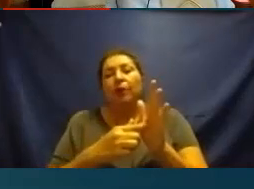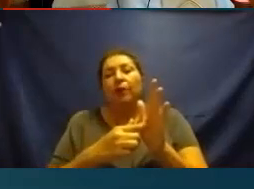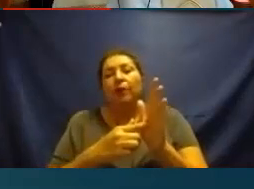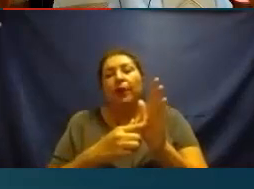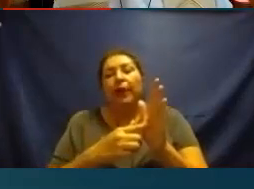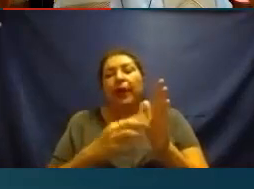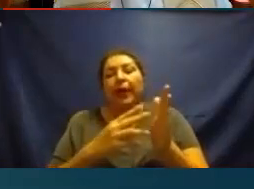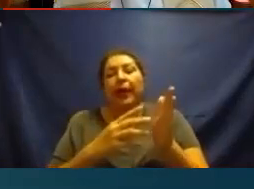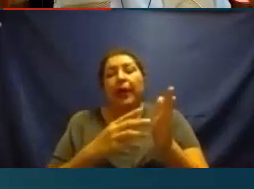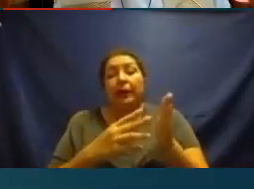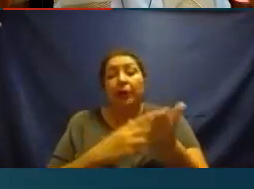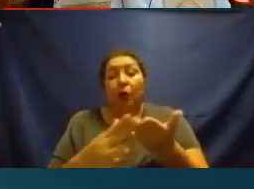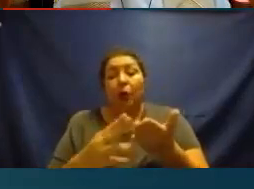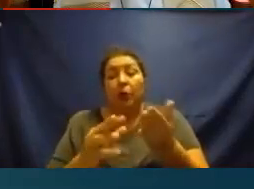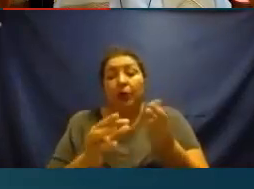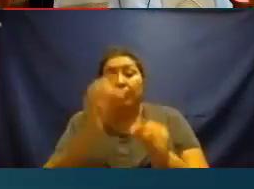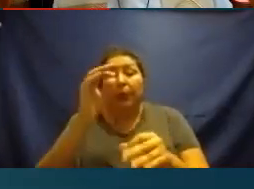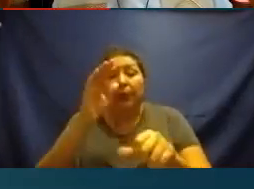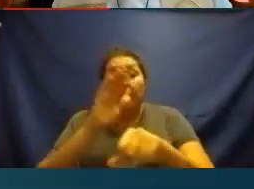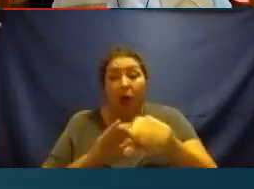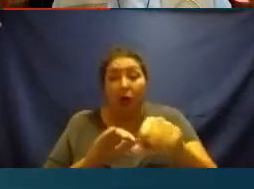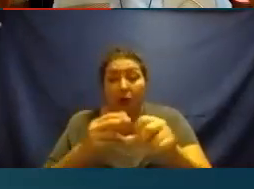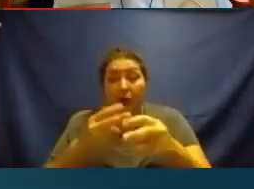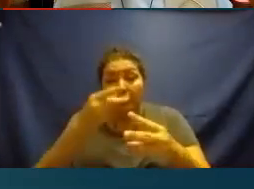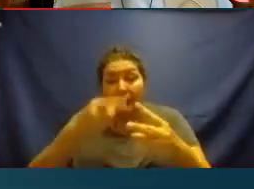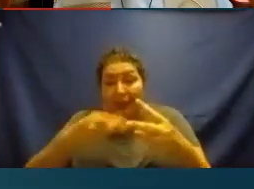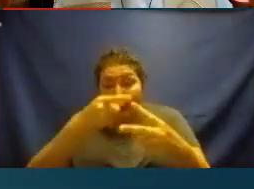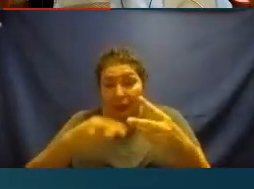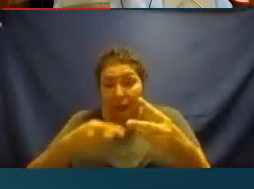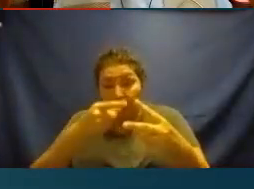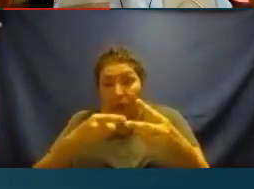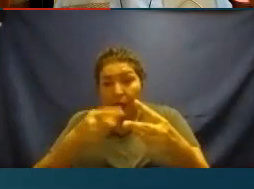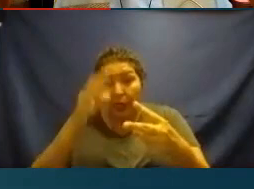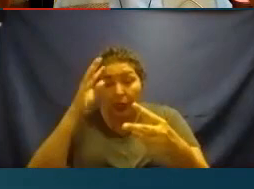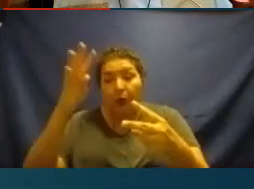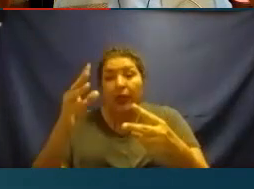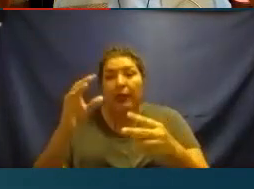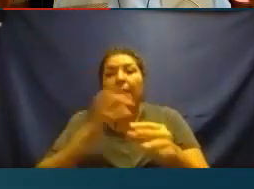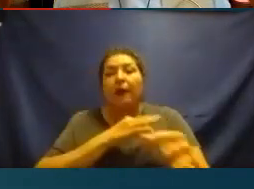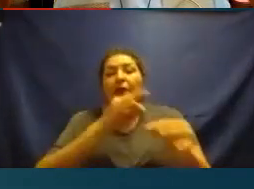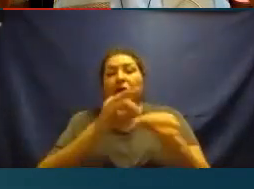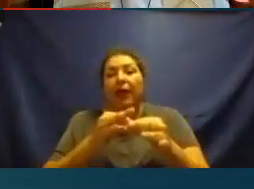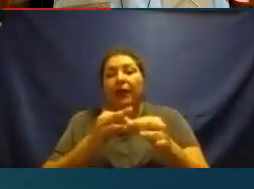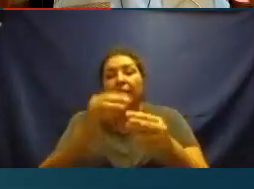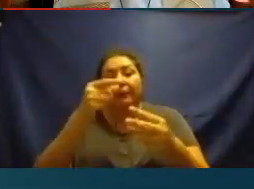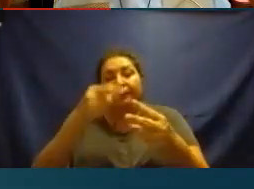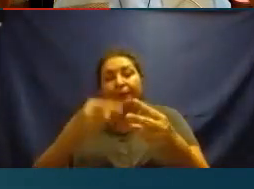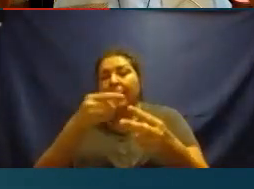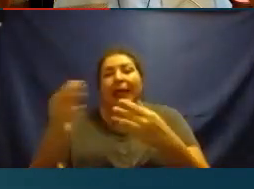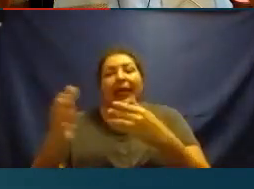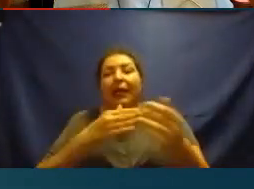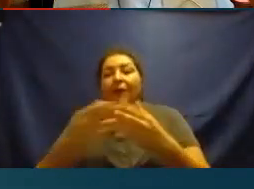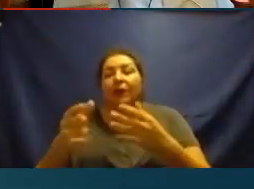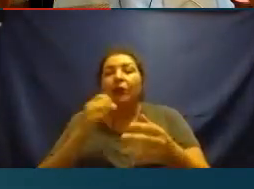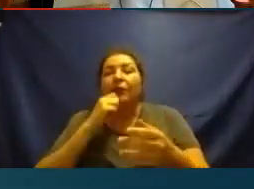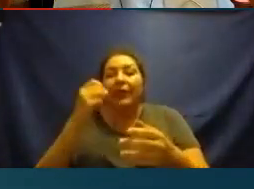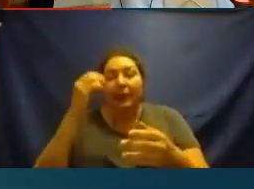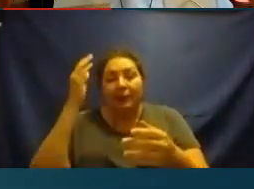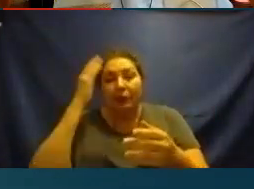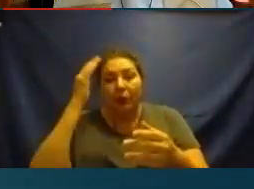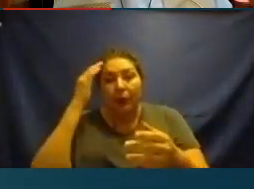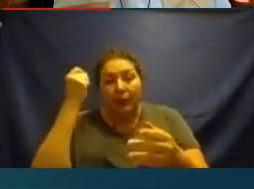gospel. The Holy Spirit created faith in them, even though they did not recognize it was Jesus himself who